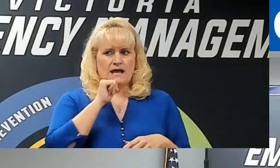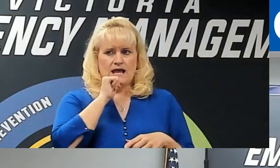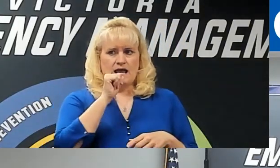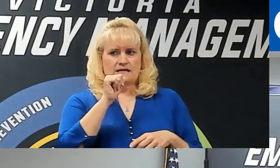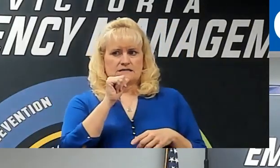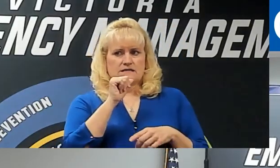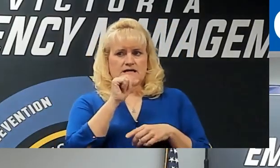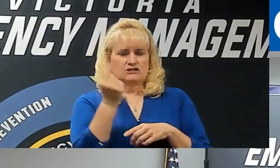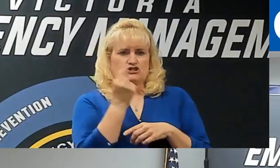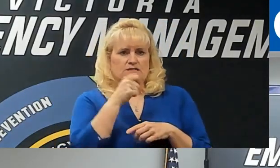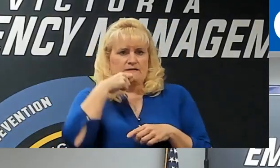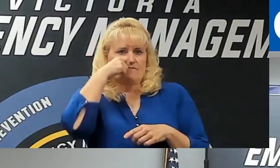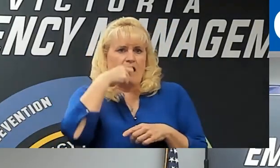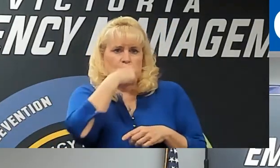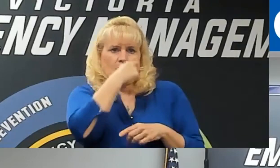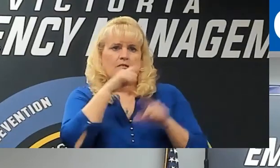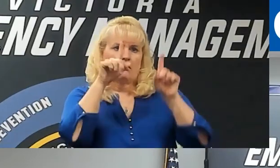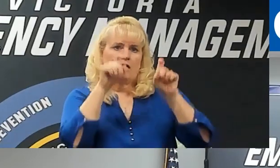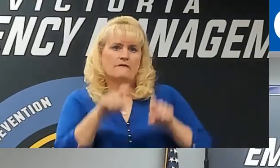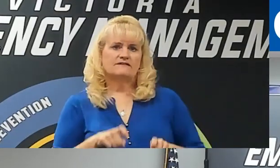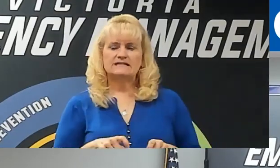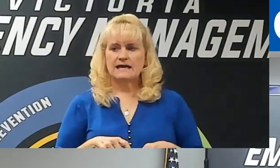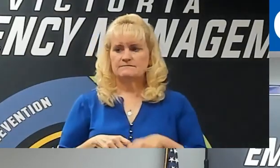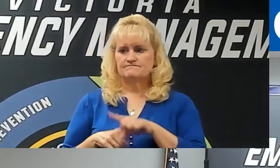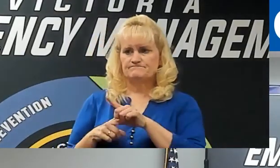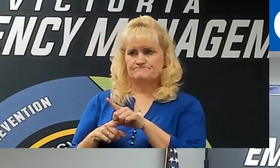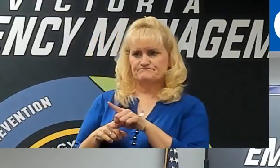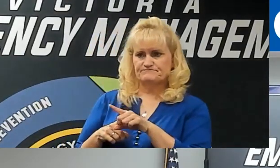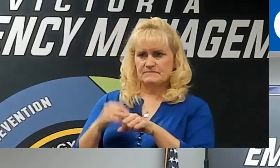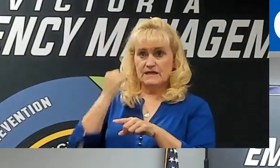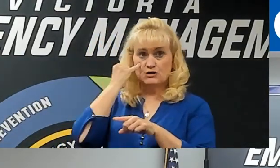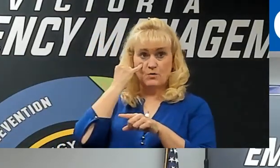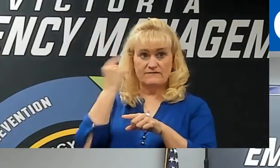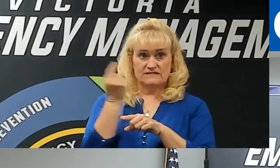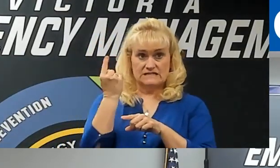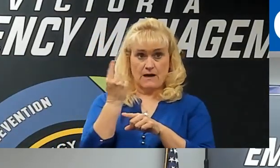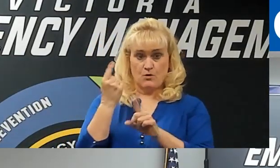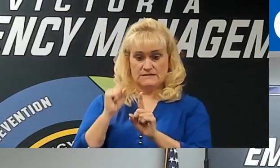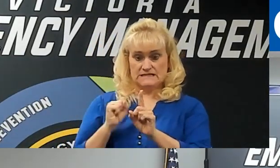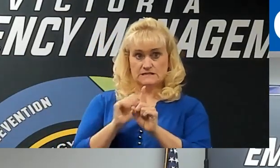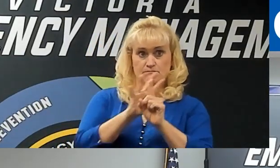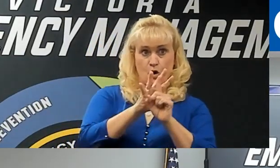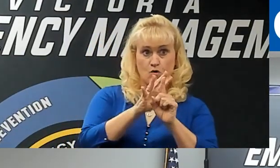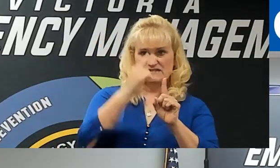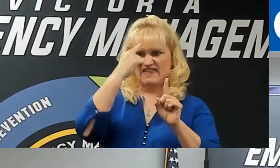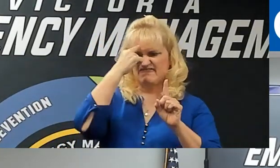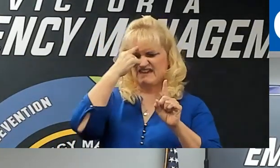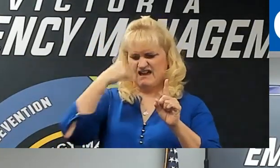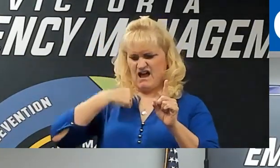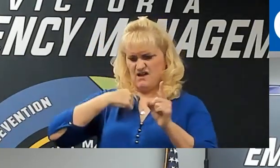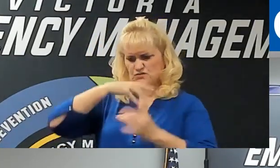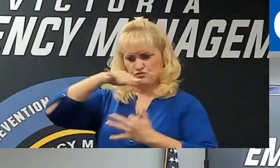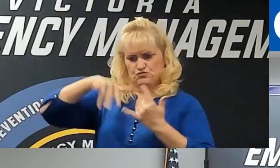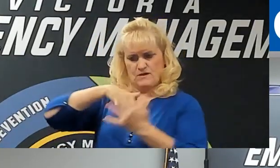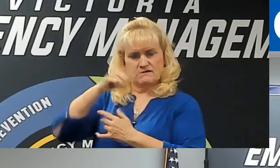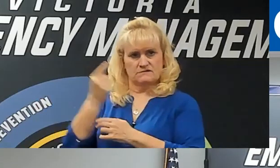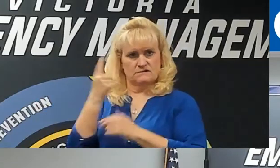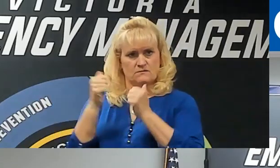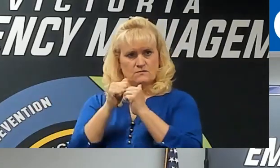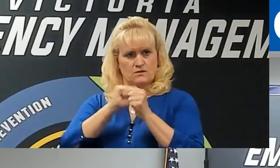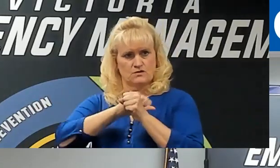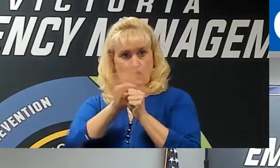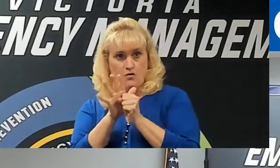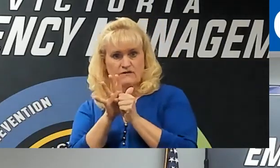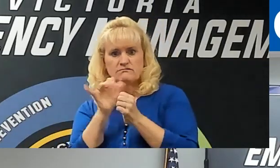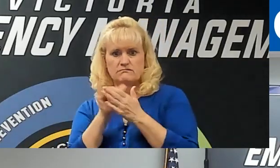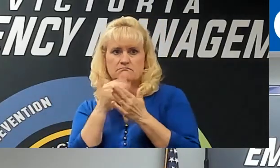a viral test. Doc, you want to... Or even patients that may have had an exposure that they consider. If they think they were around someone that had COVID, that might be a